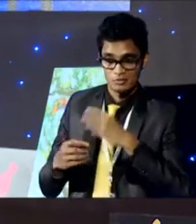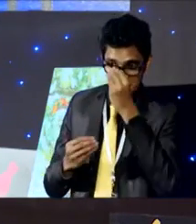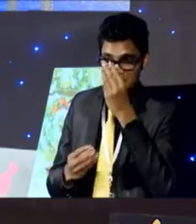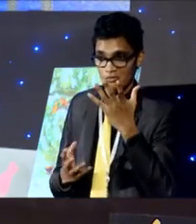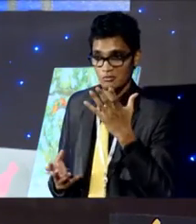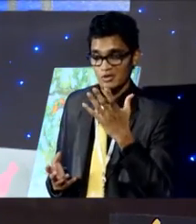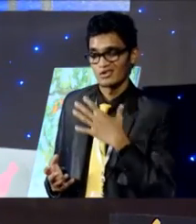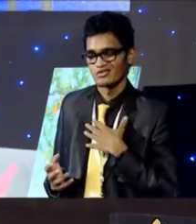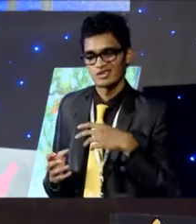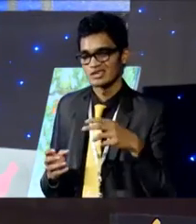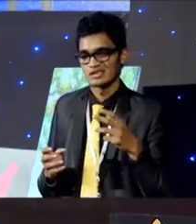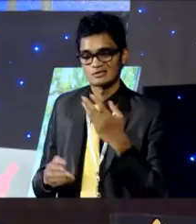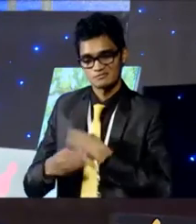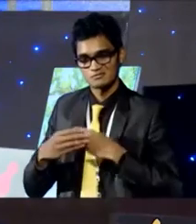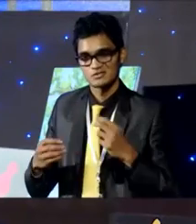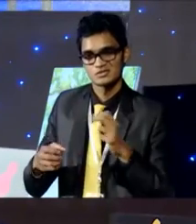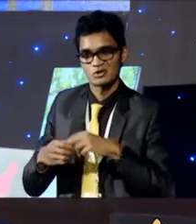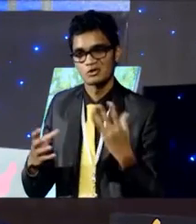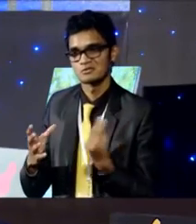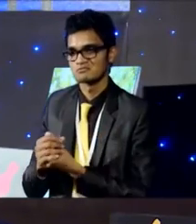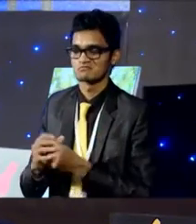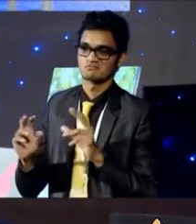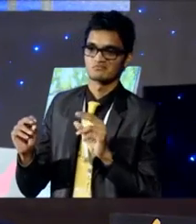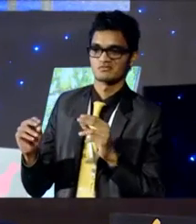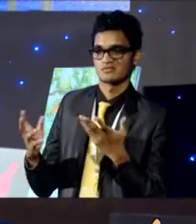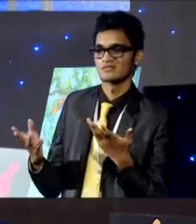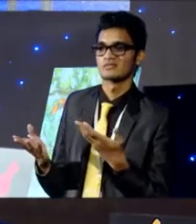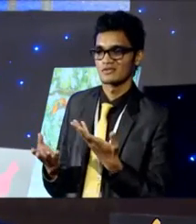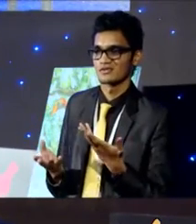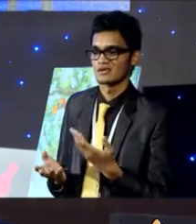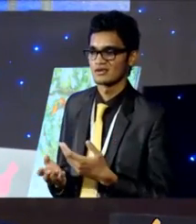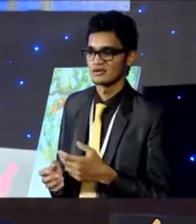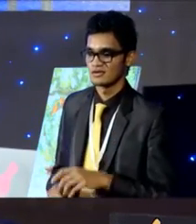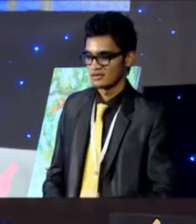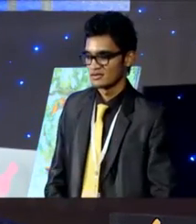that. But I am firm believer it will change.